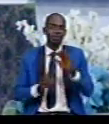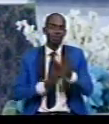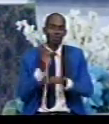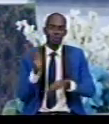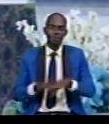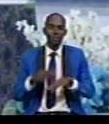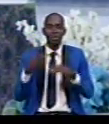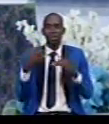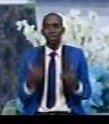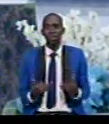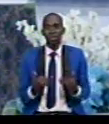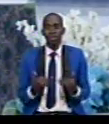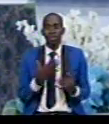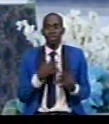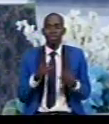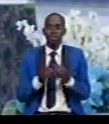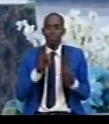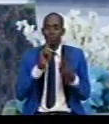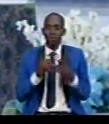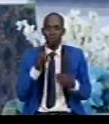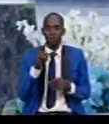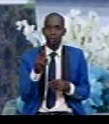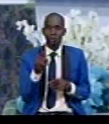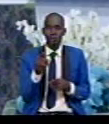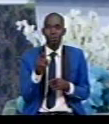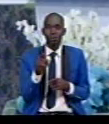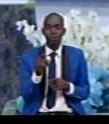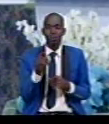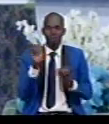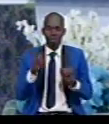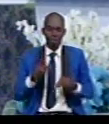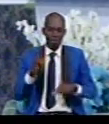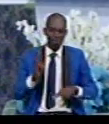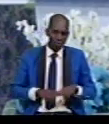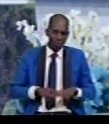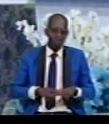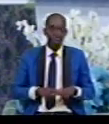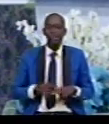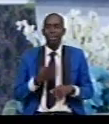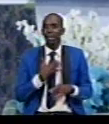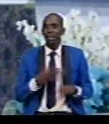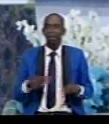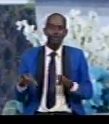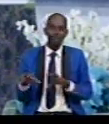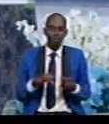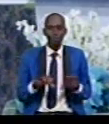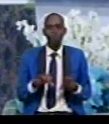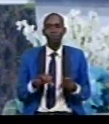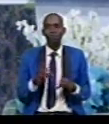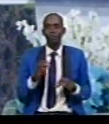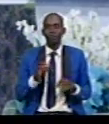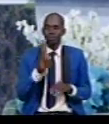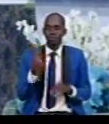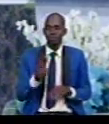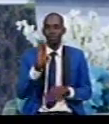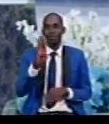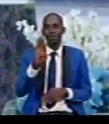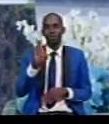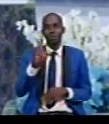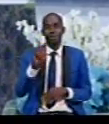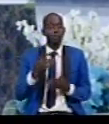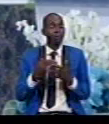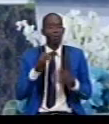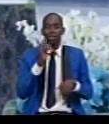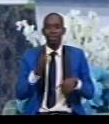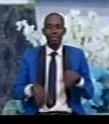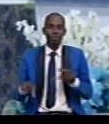And as I'm speaking to you, I can sit down, tighten my belt. You can see. Before, I don't do that. I